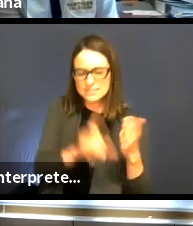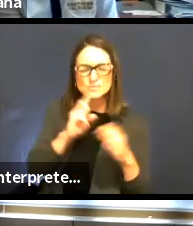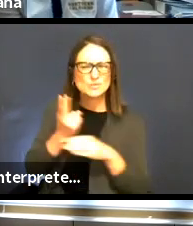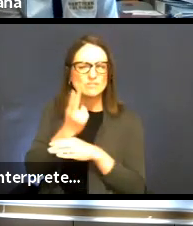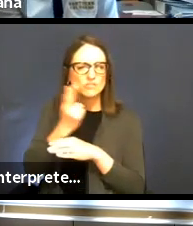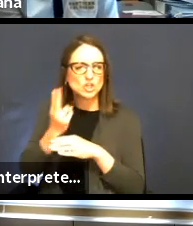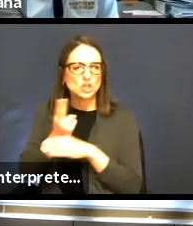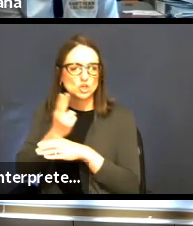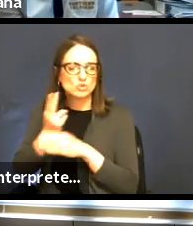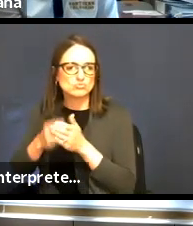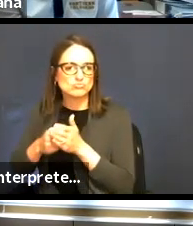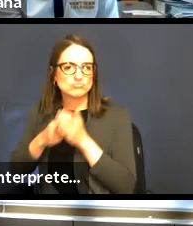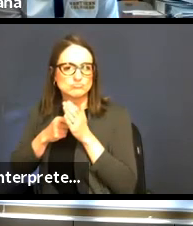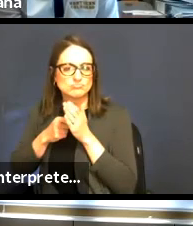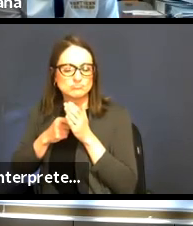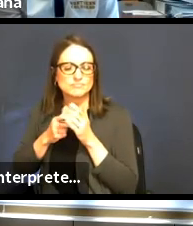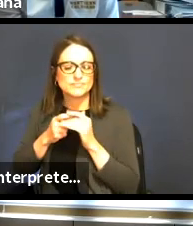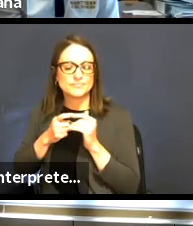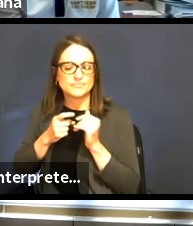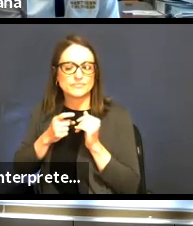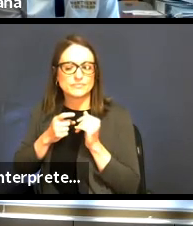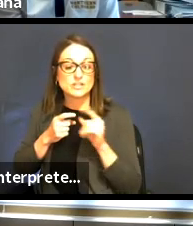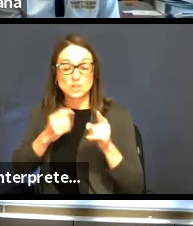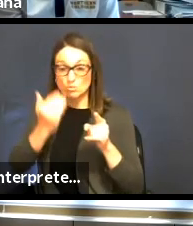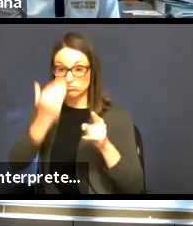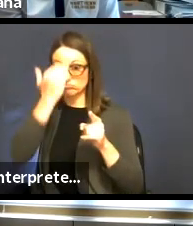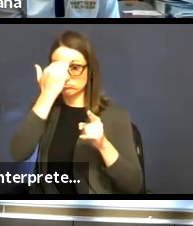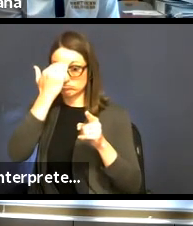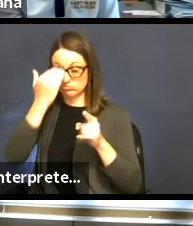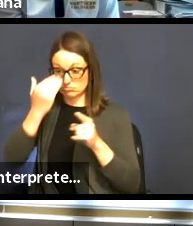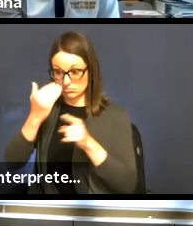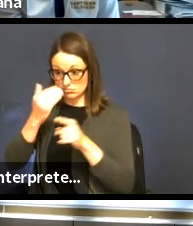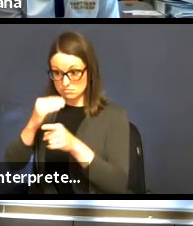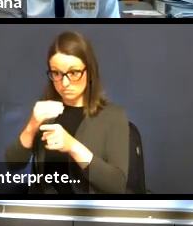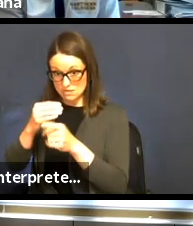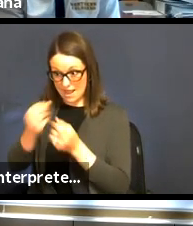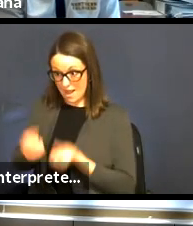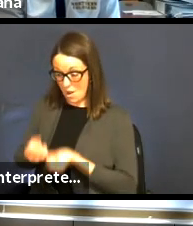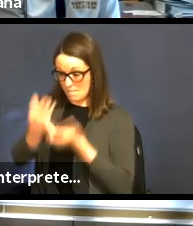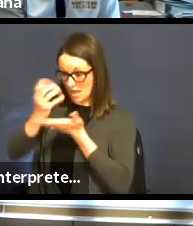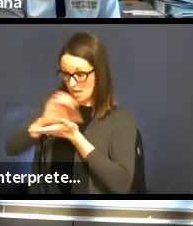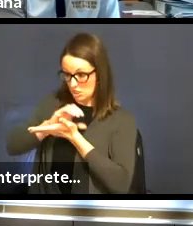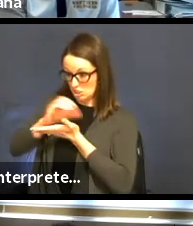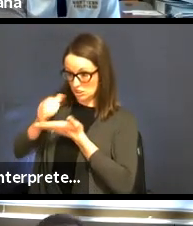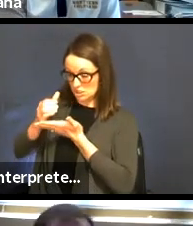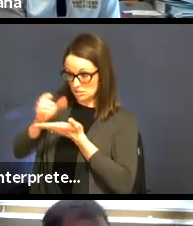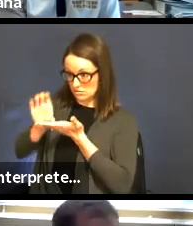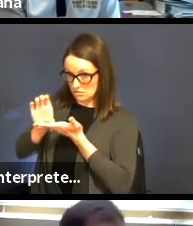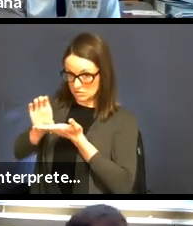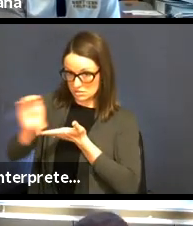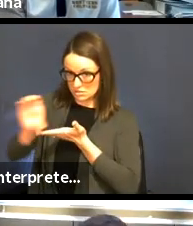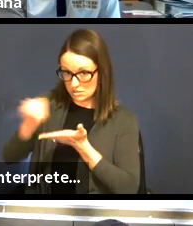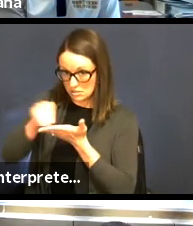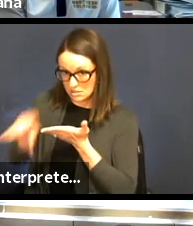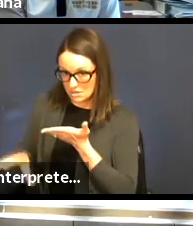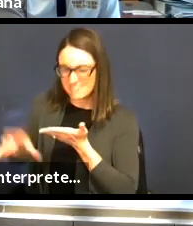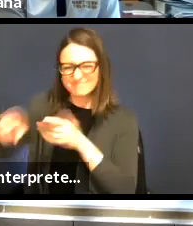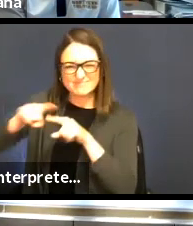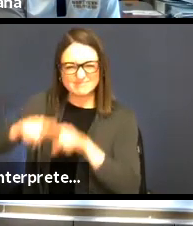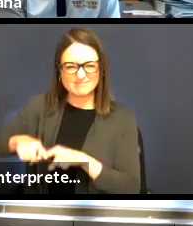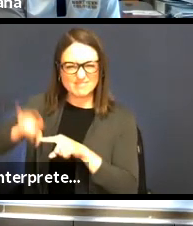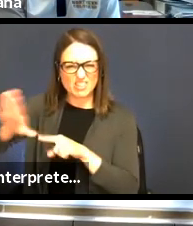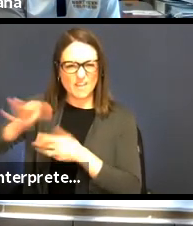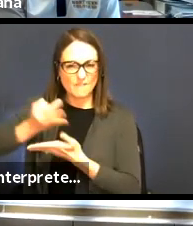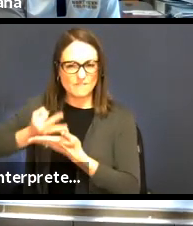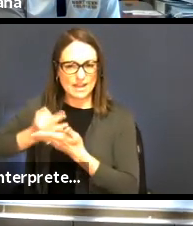we differentiated the amounts that went to students based upon their financial aid situation.